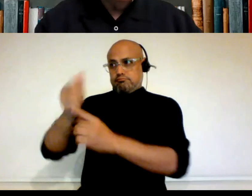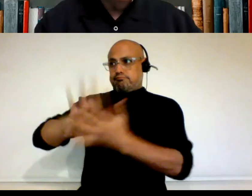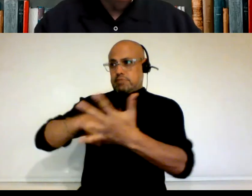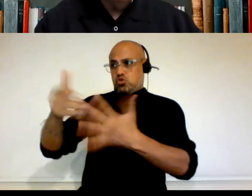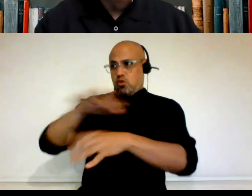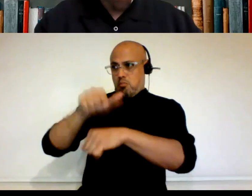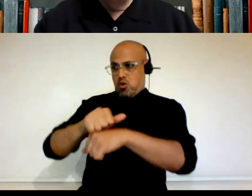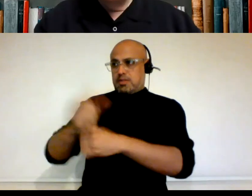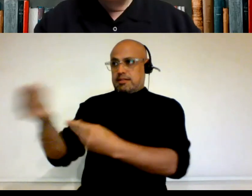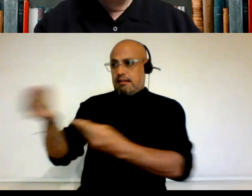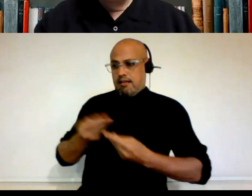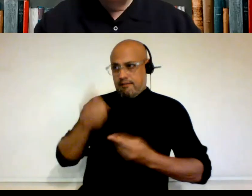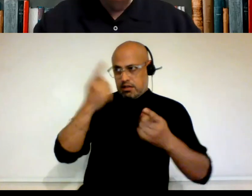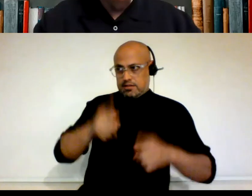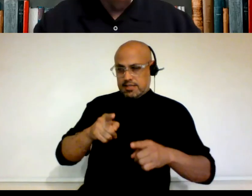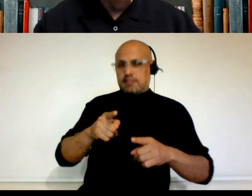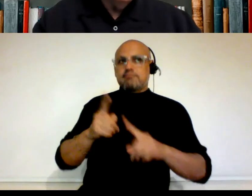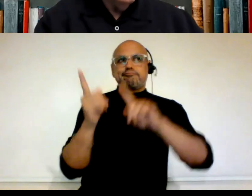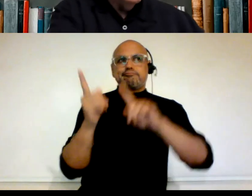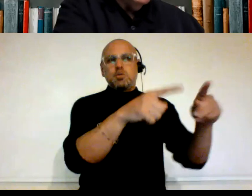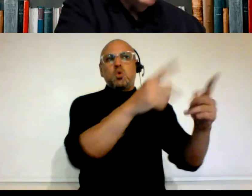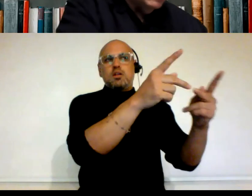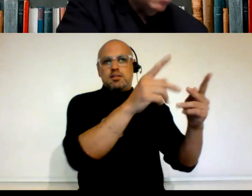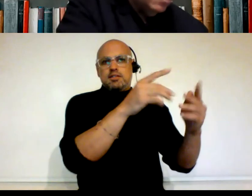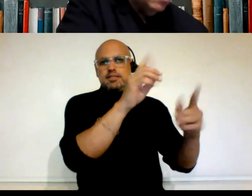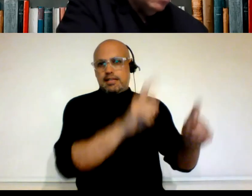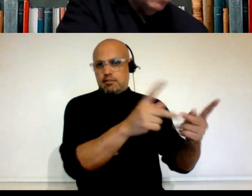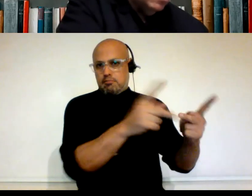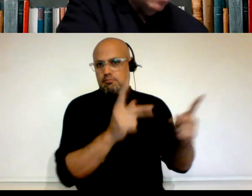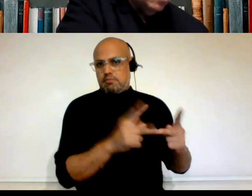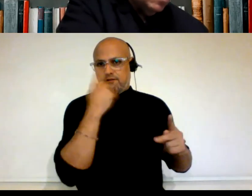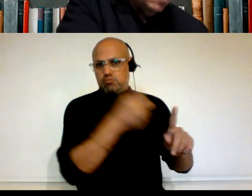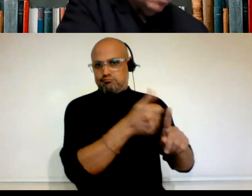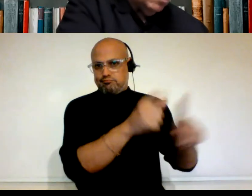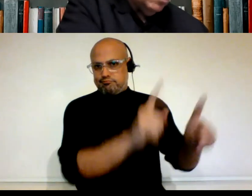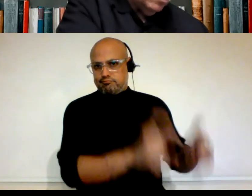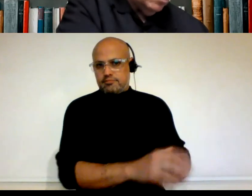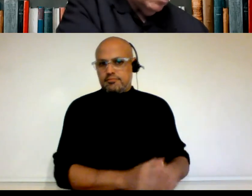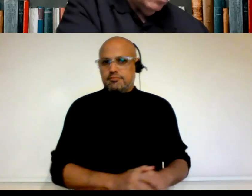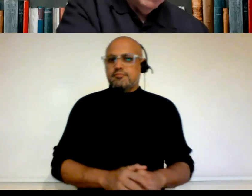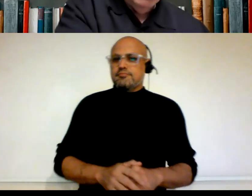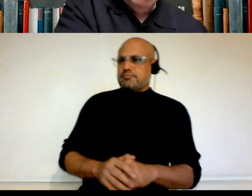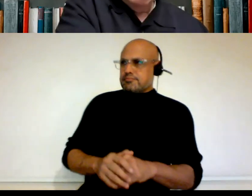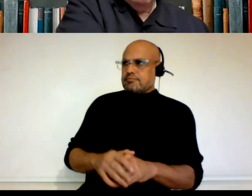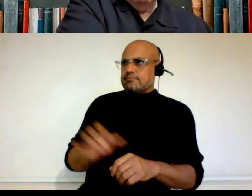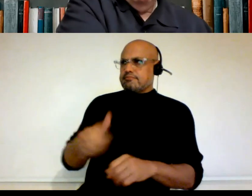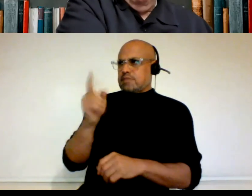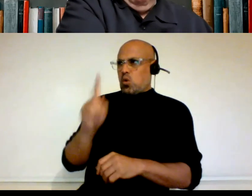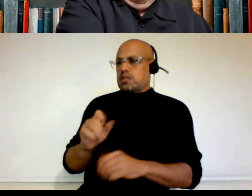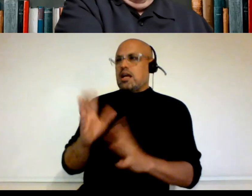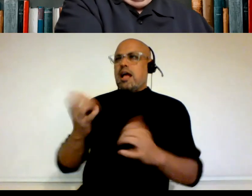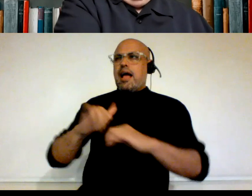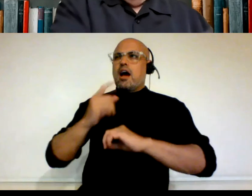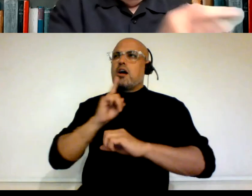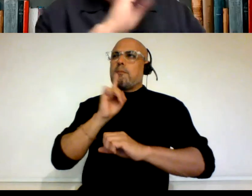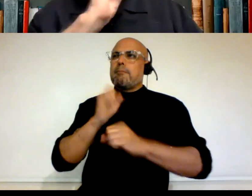provide the consent, and then take your child to the testing center to be tested. And then Araceli asked, how will you ensure privacy